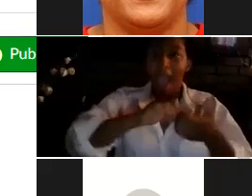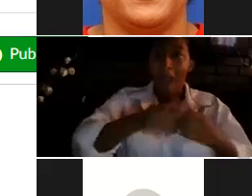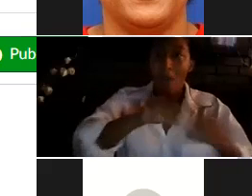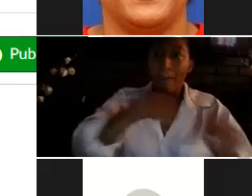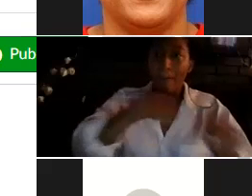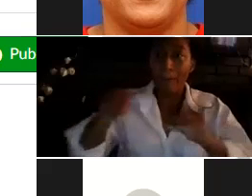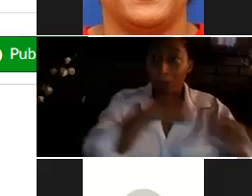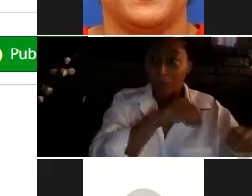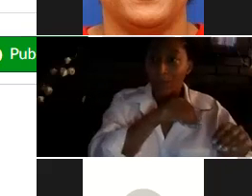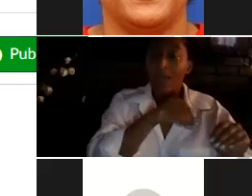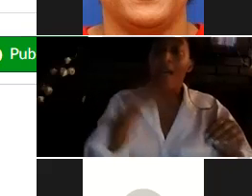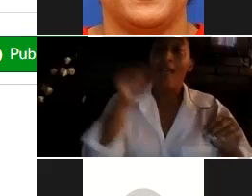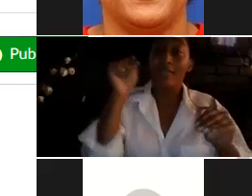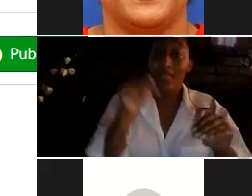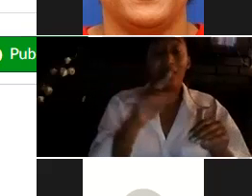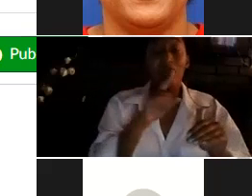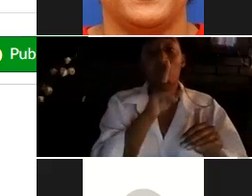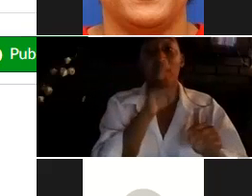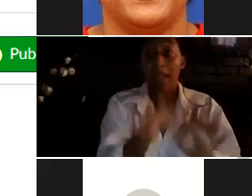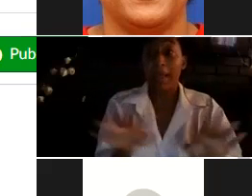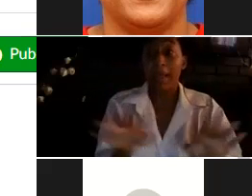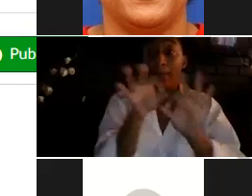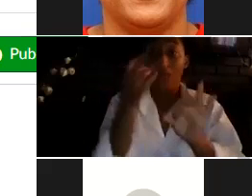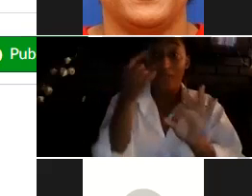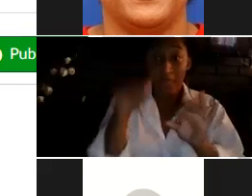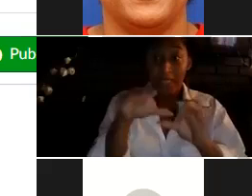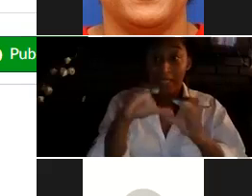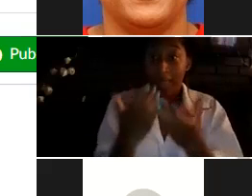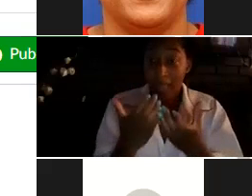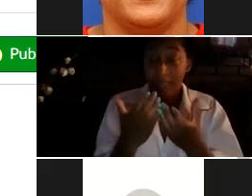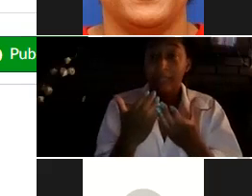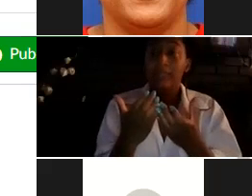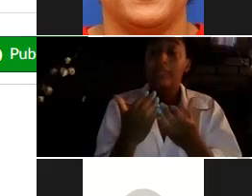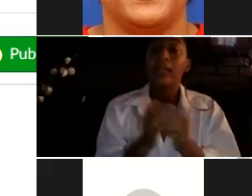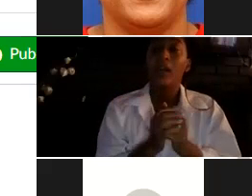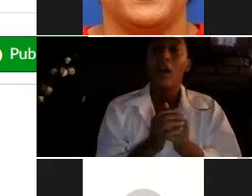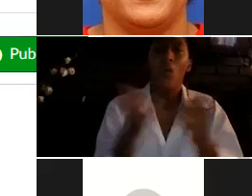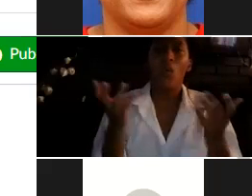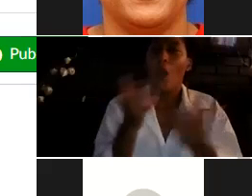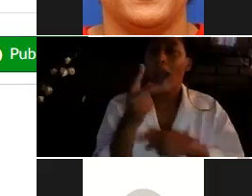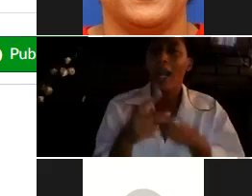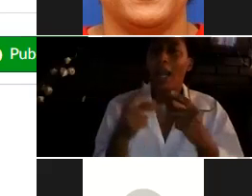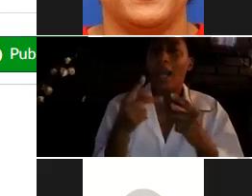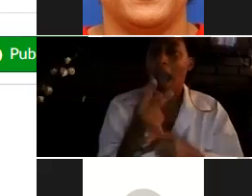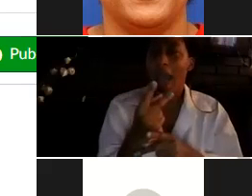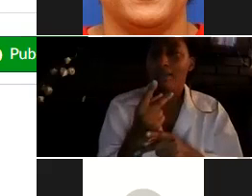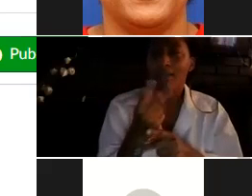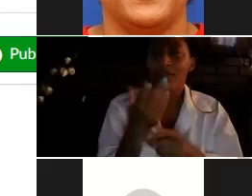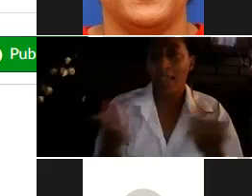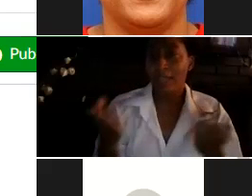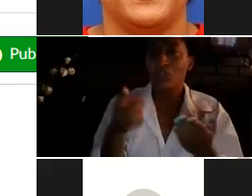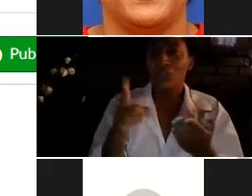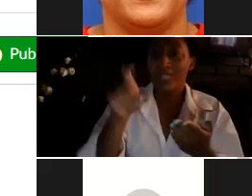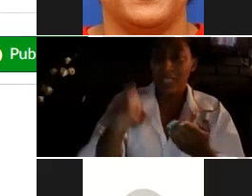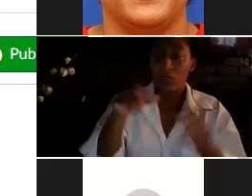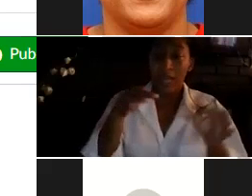part of what this course is about. What kinds of things do we need to